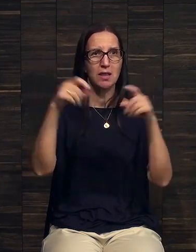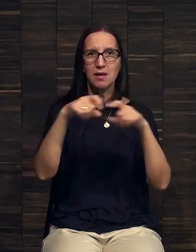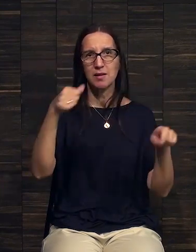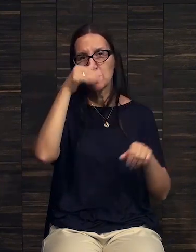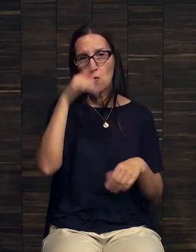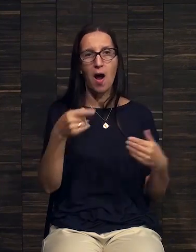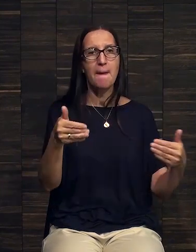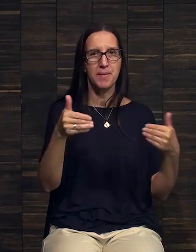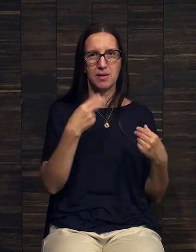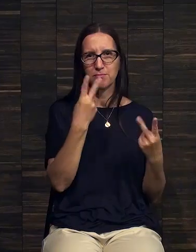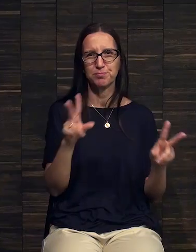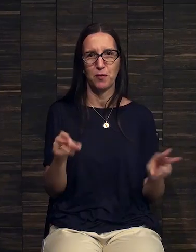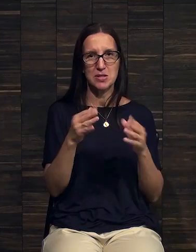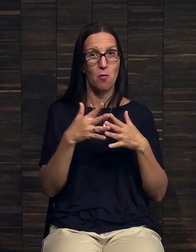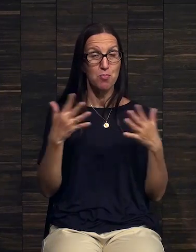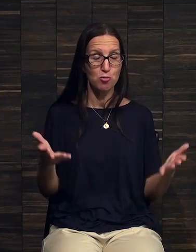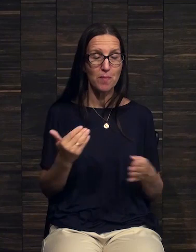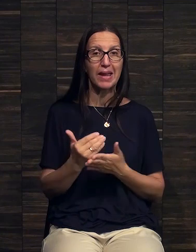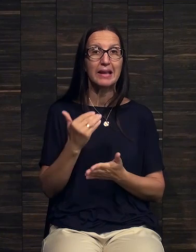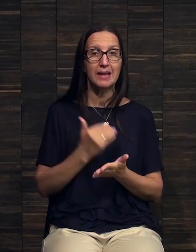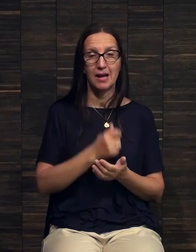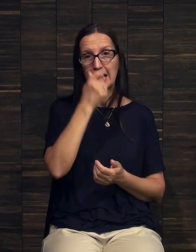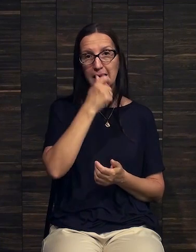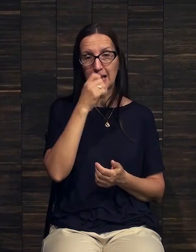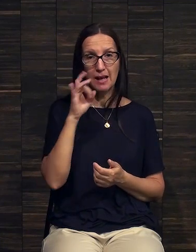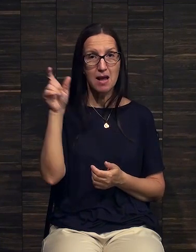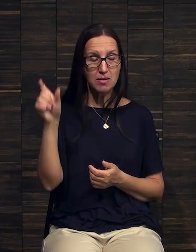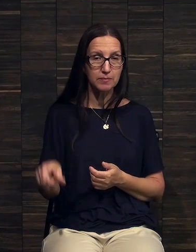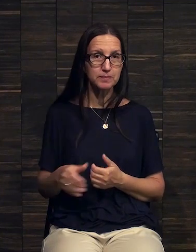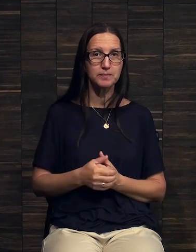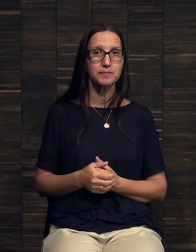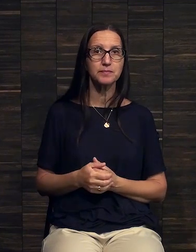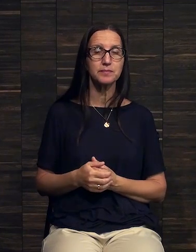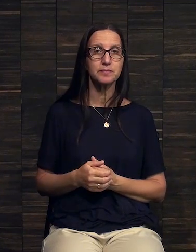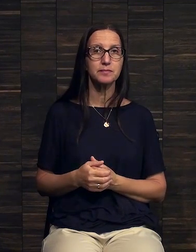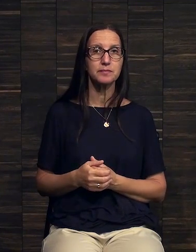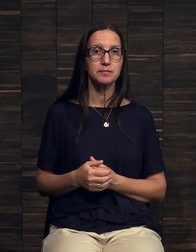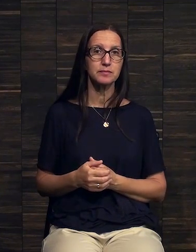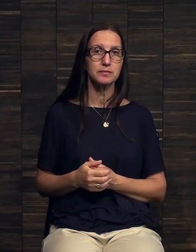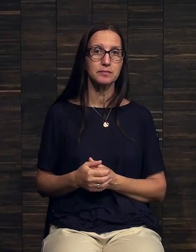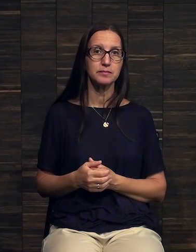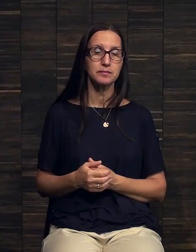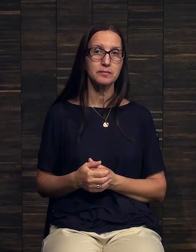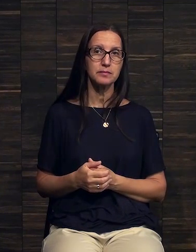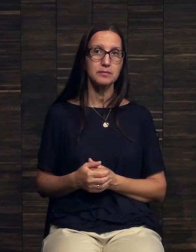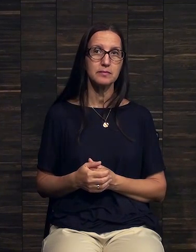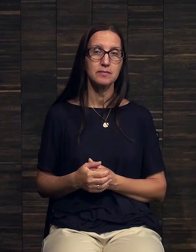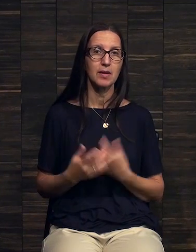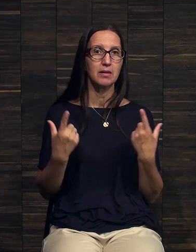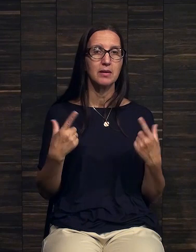recognize what is happening? And the front row probably is the lucky one, Hitler.